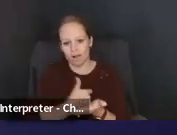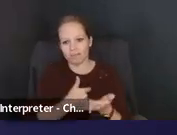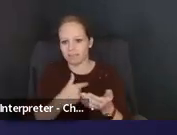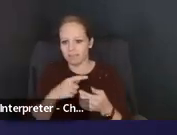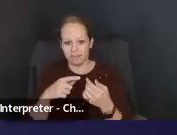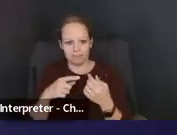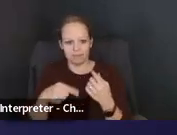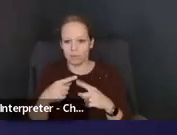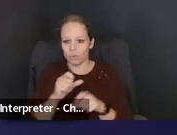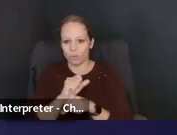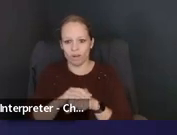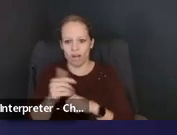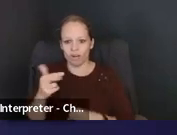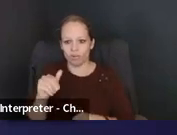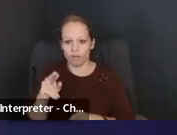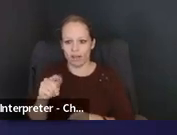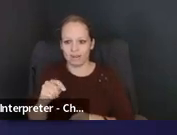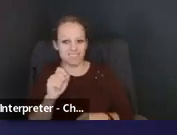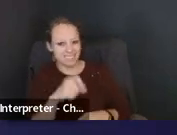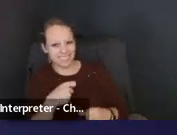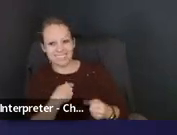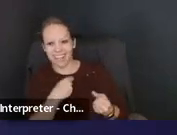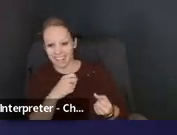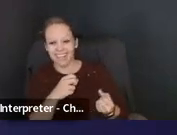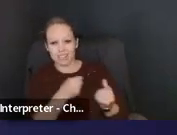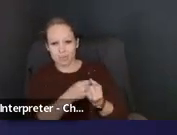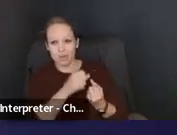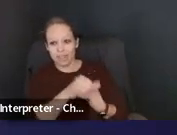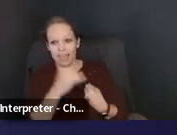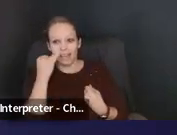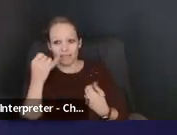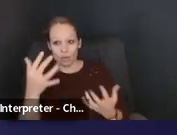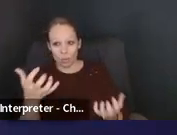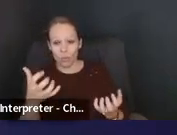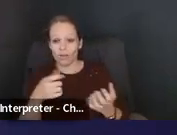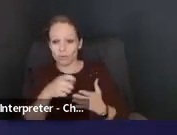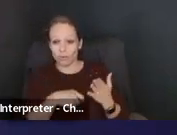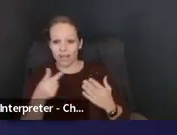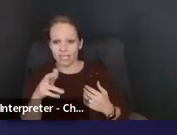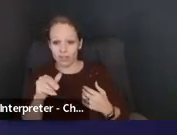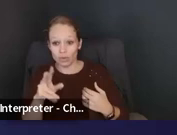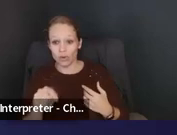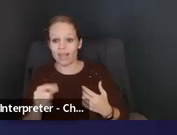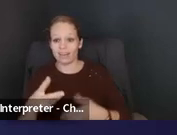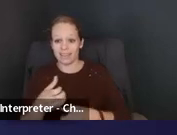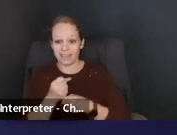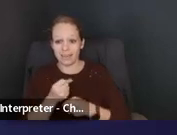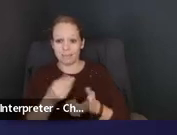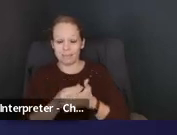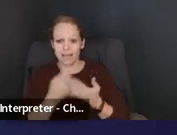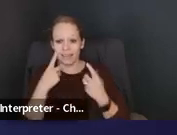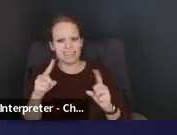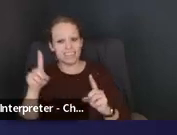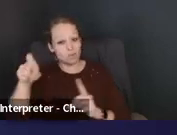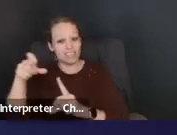glad you're here. Yeah, I second that notion. If you want to write a grant and get funded, get Michelle on your team. The only thing I